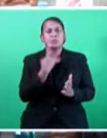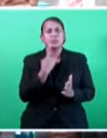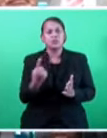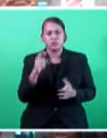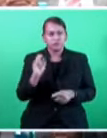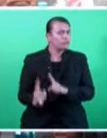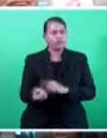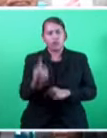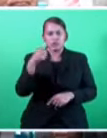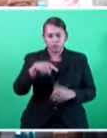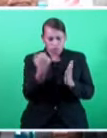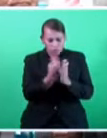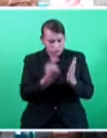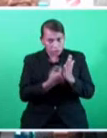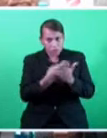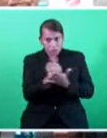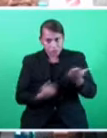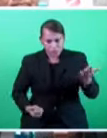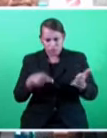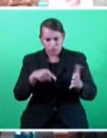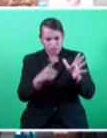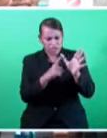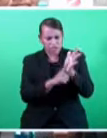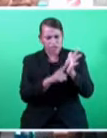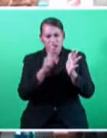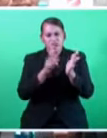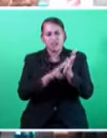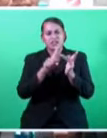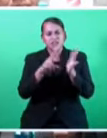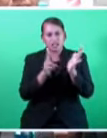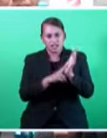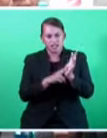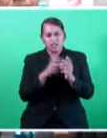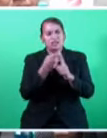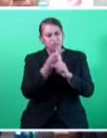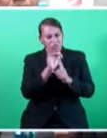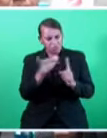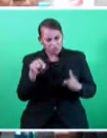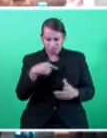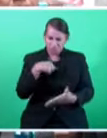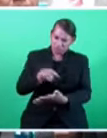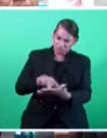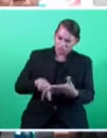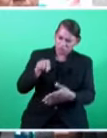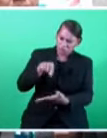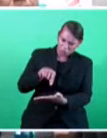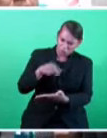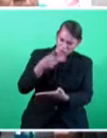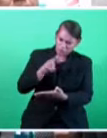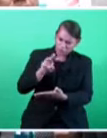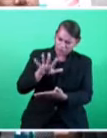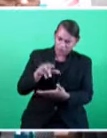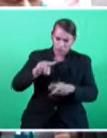is Honourable Alvik Maraj. So my reading of Order 85, Order 84, Rule